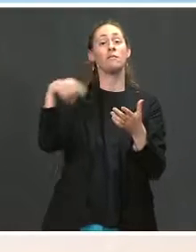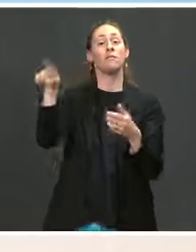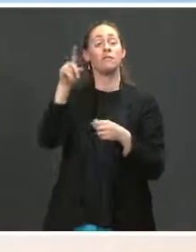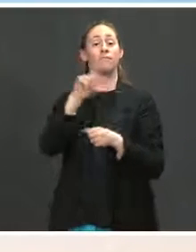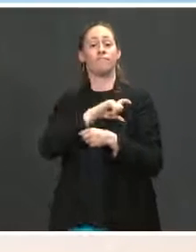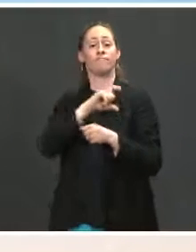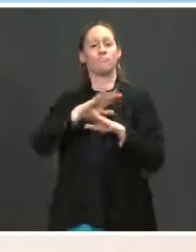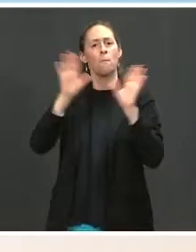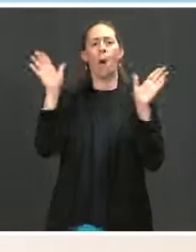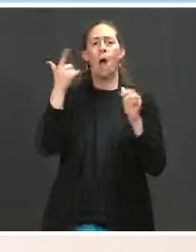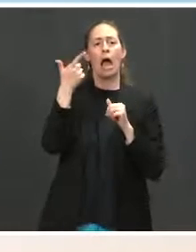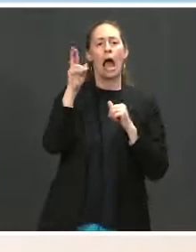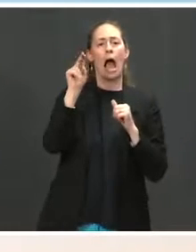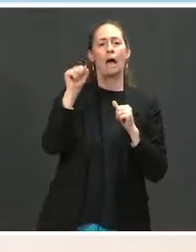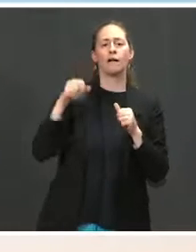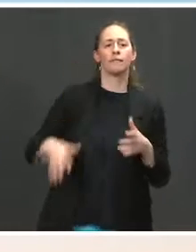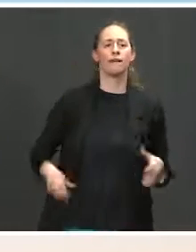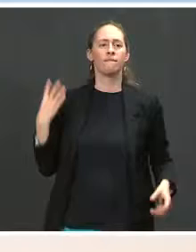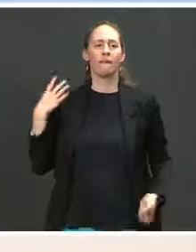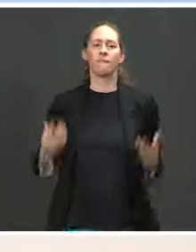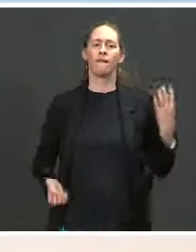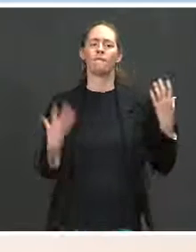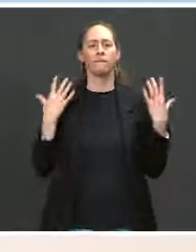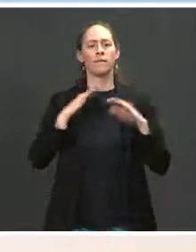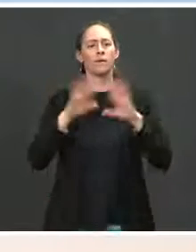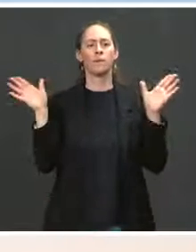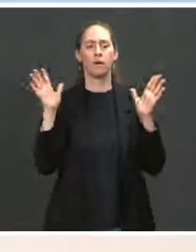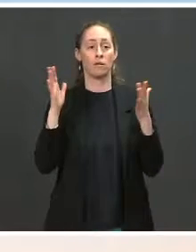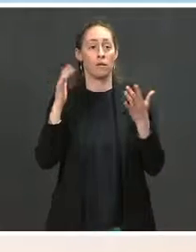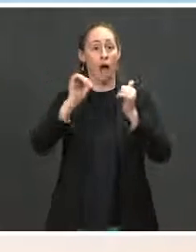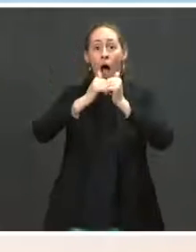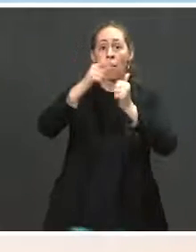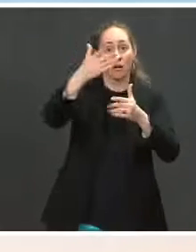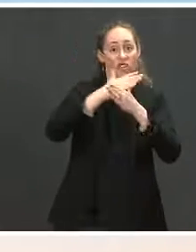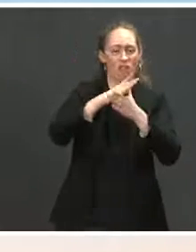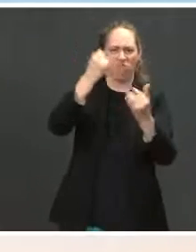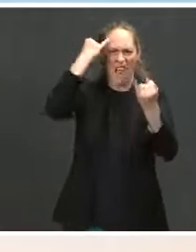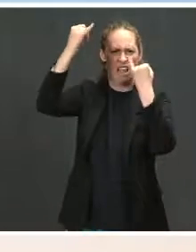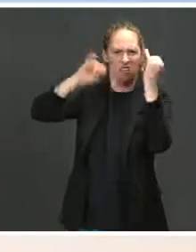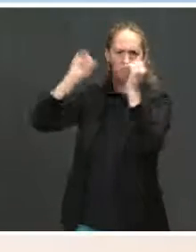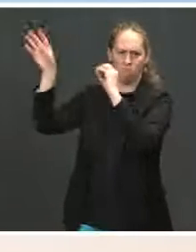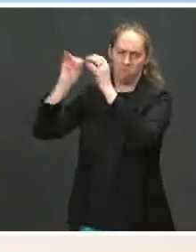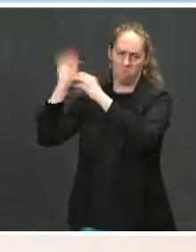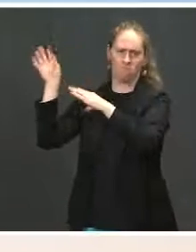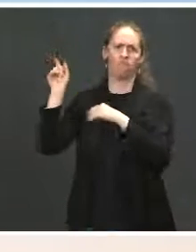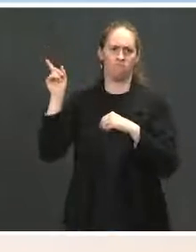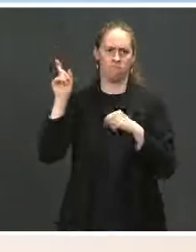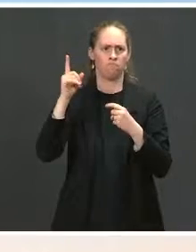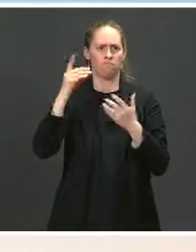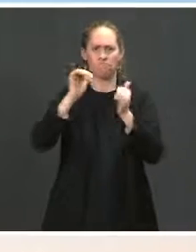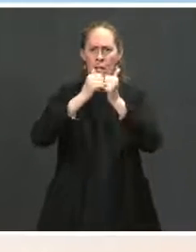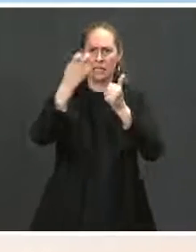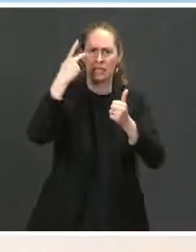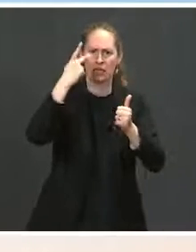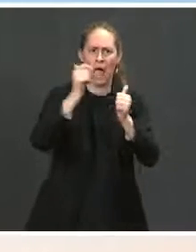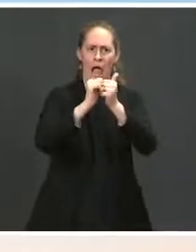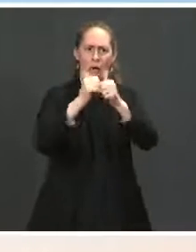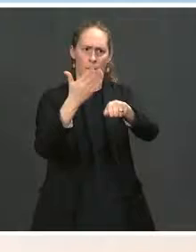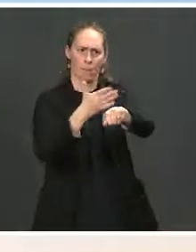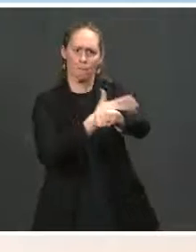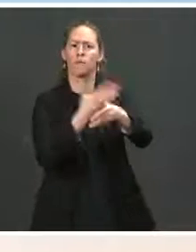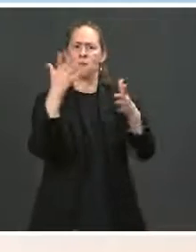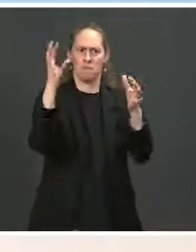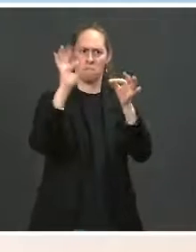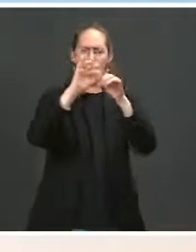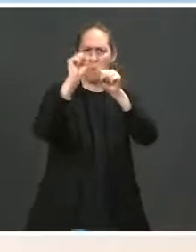the issues, the ideas they have, concerns they have in some cases, and what they'd like to see happen. We're working very closely with them